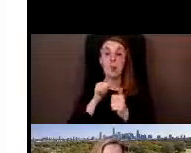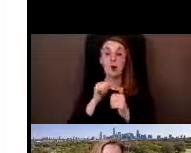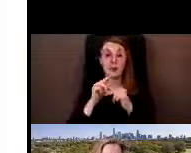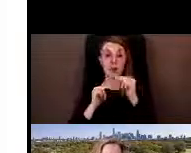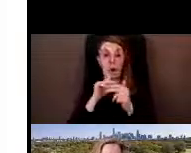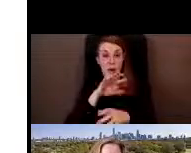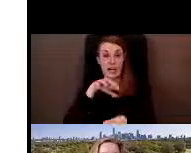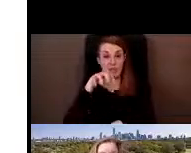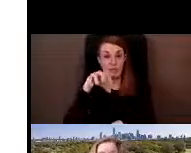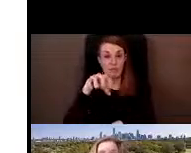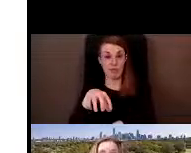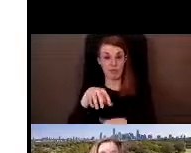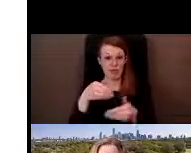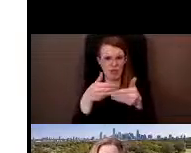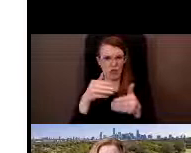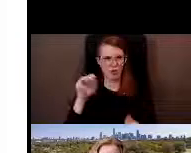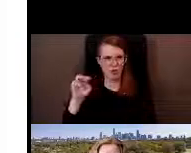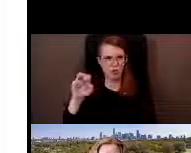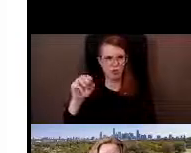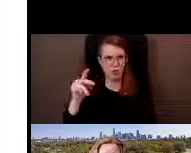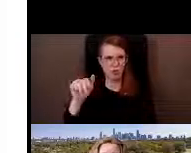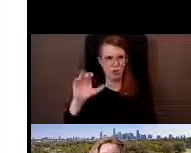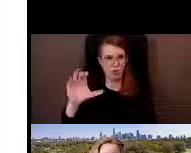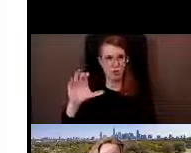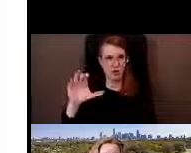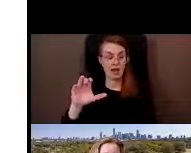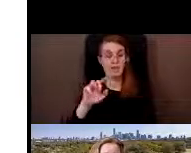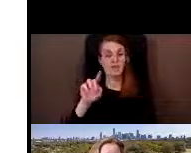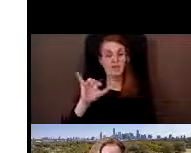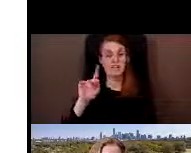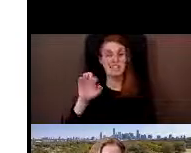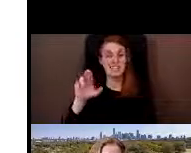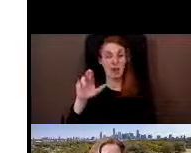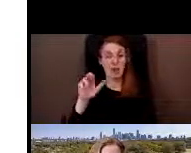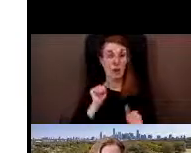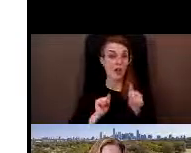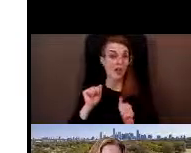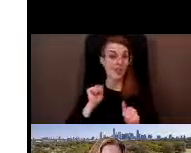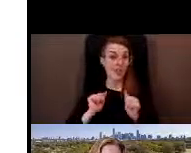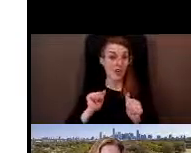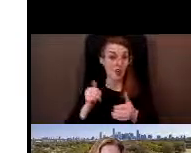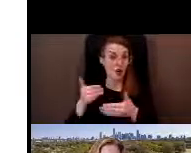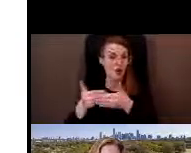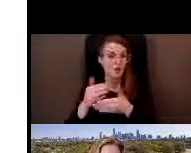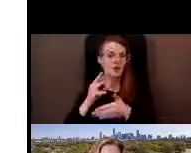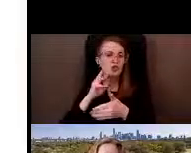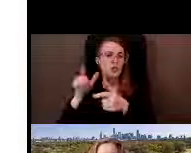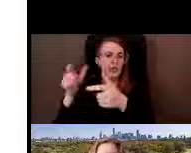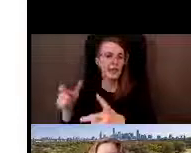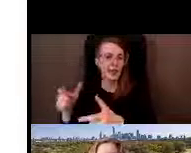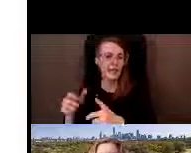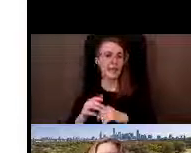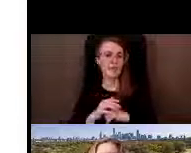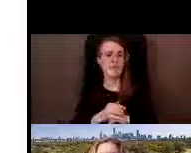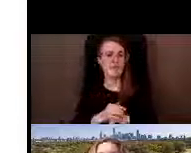in this one. The Zilker Hillside Theater in a new location adjacent to Lady Bird Lake. And we